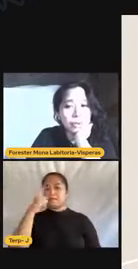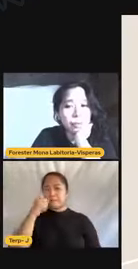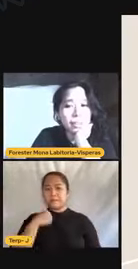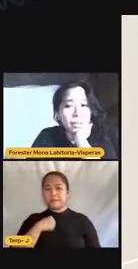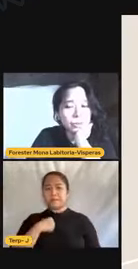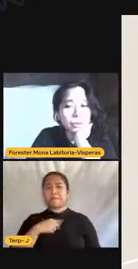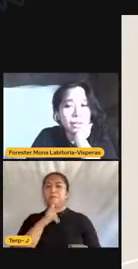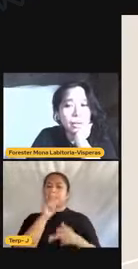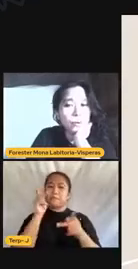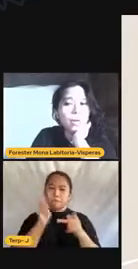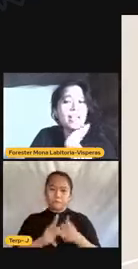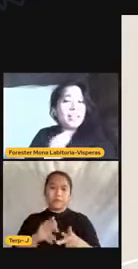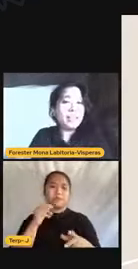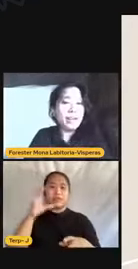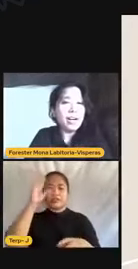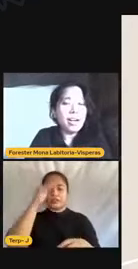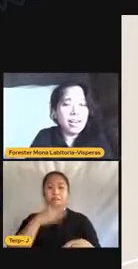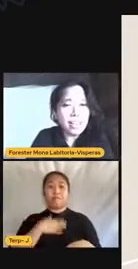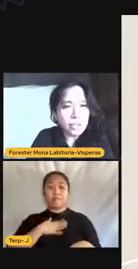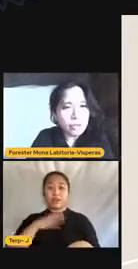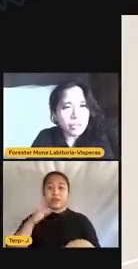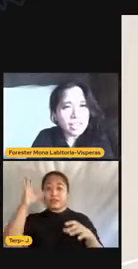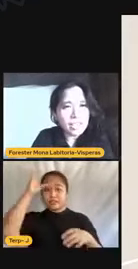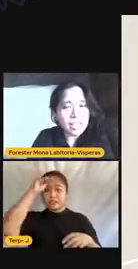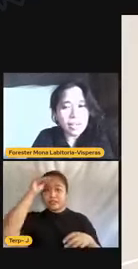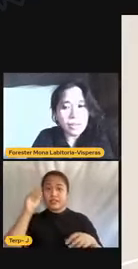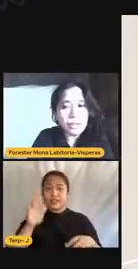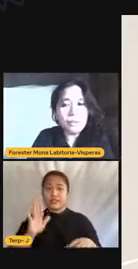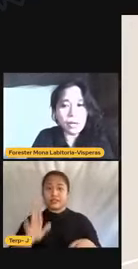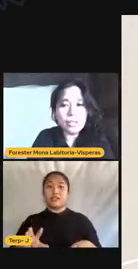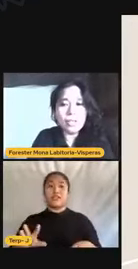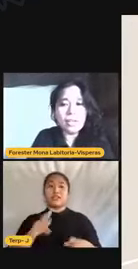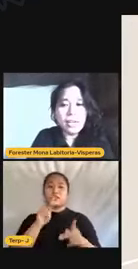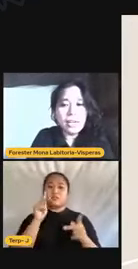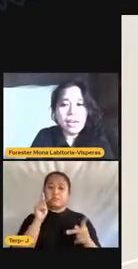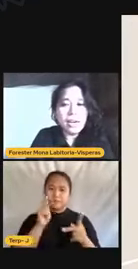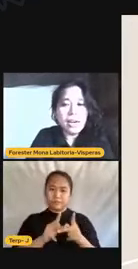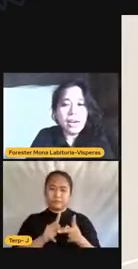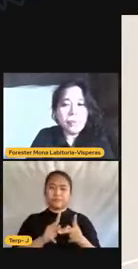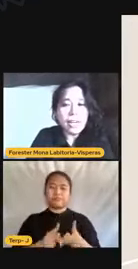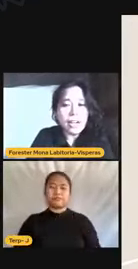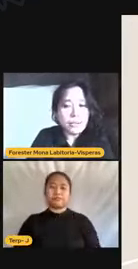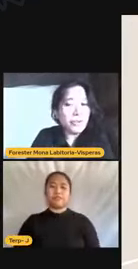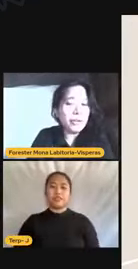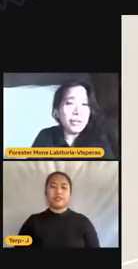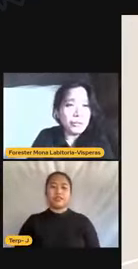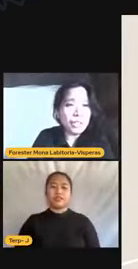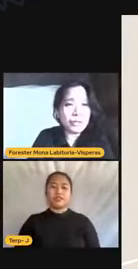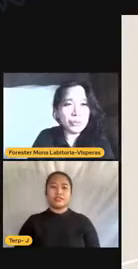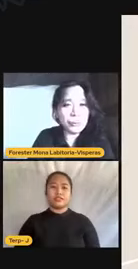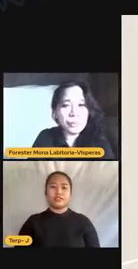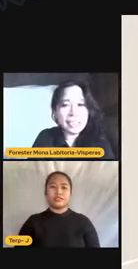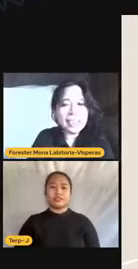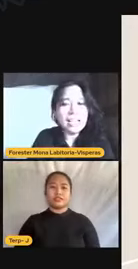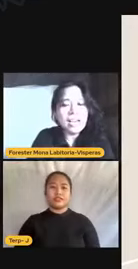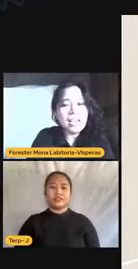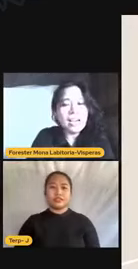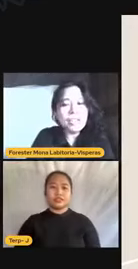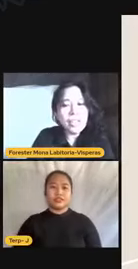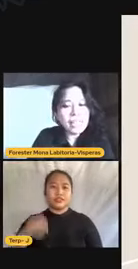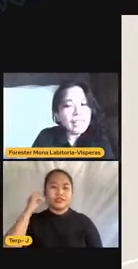ko po after ma-diagnose ng anak ko, I got laryngopharyngeal reflux. I got fever in my voice for